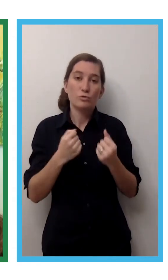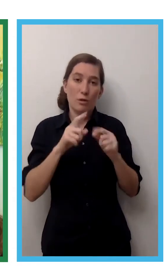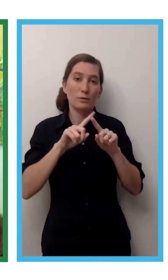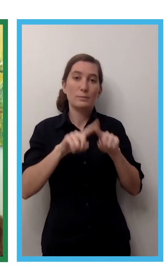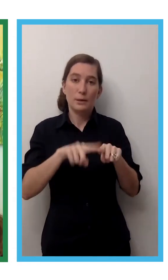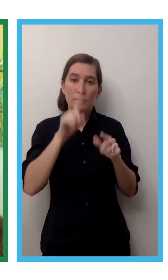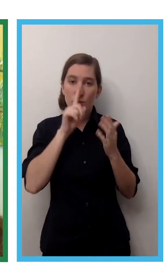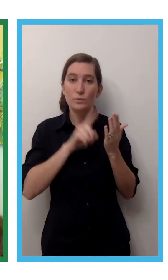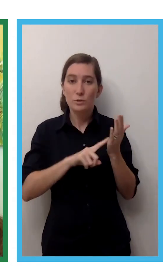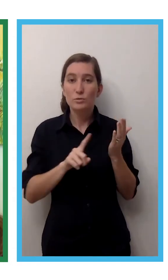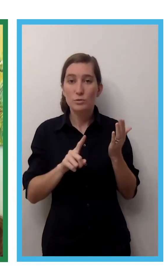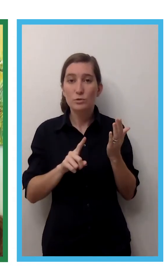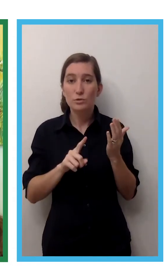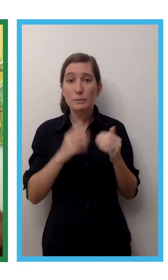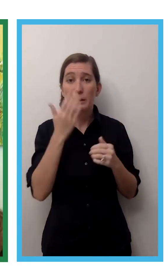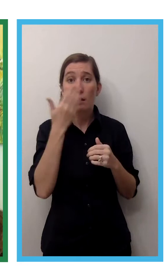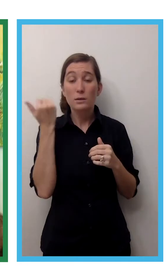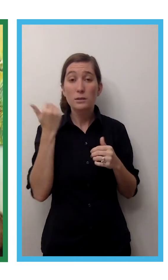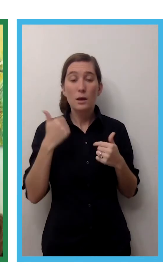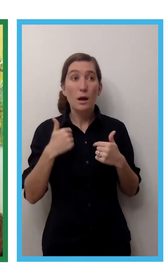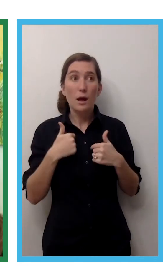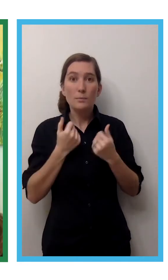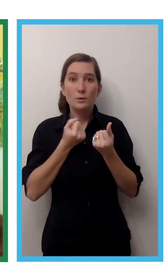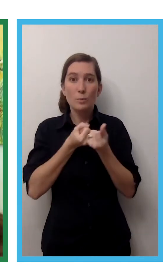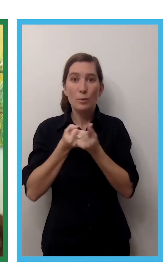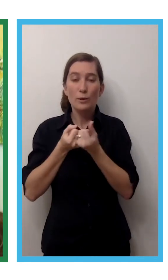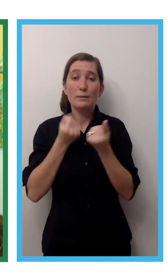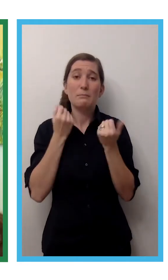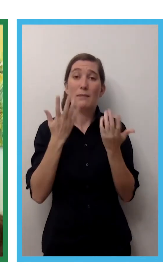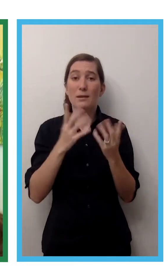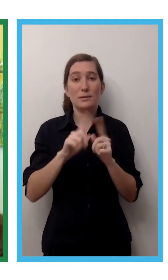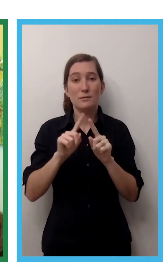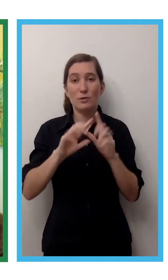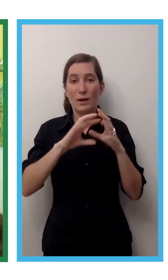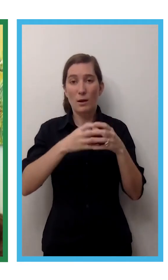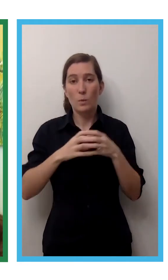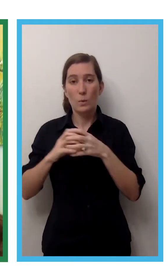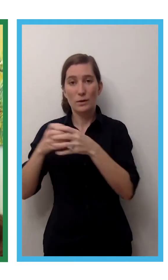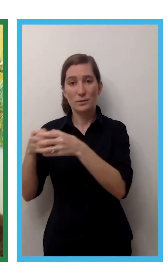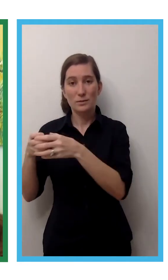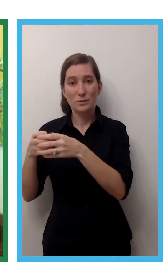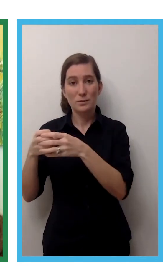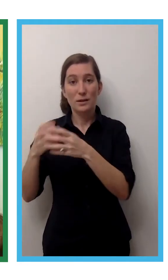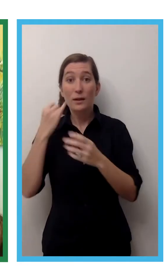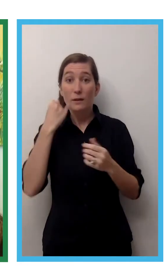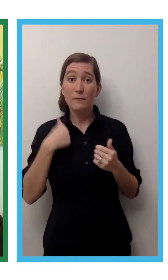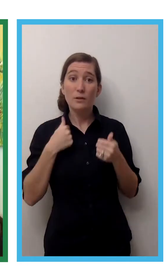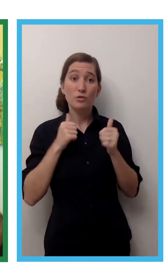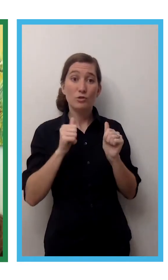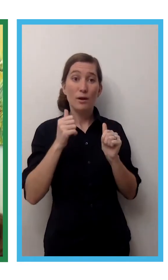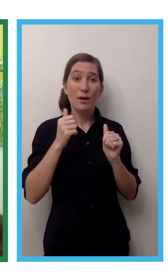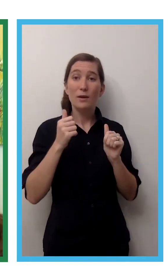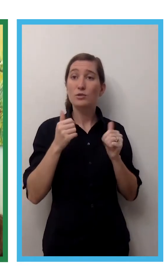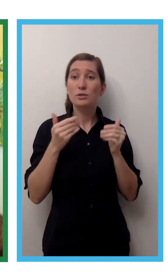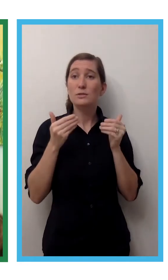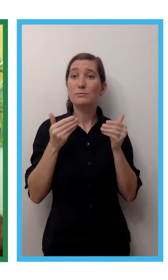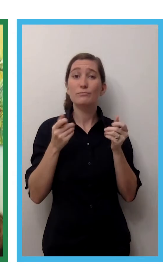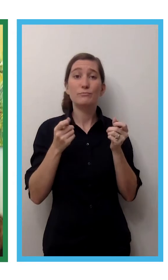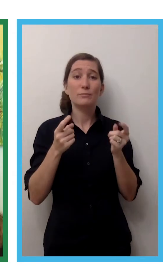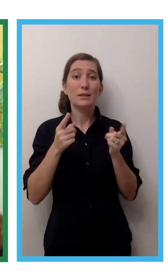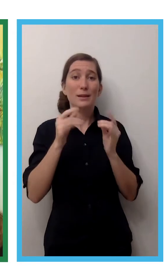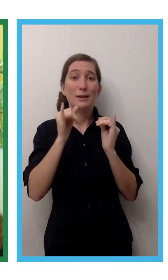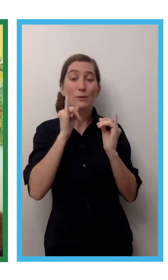different categories. If I was trying to go out and interview people and find out what was going on and what the numbers were and this or that or the